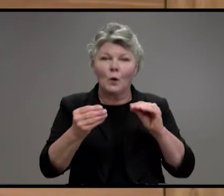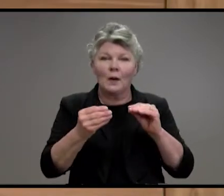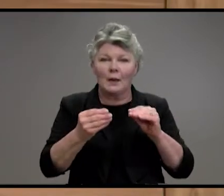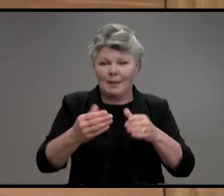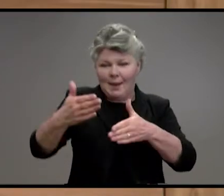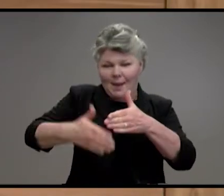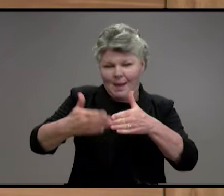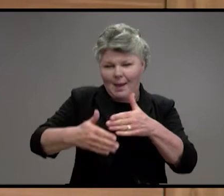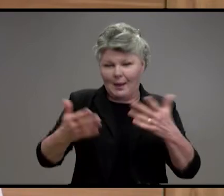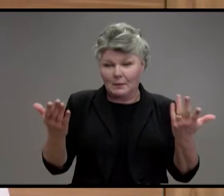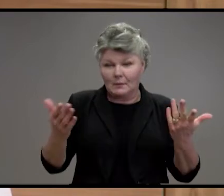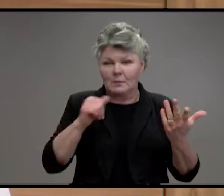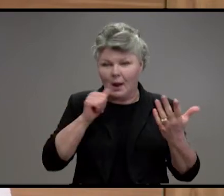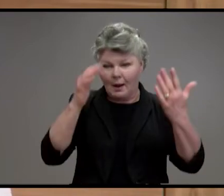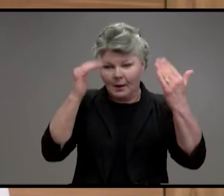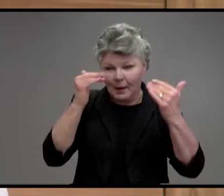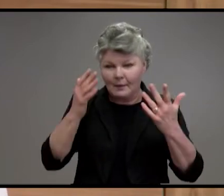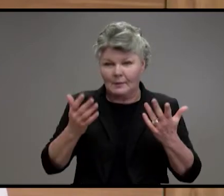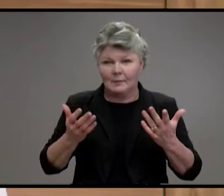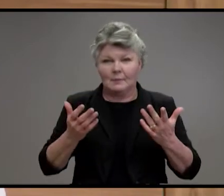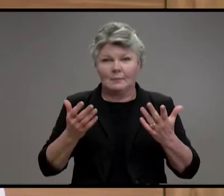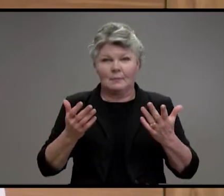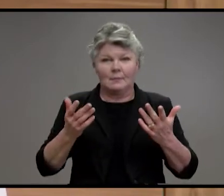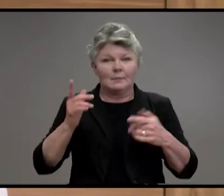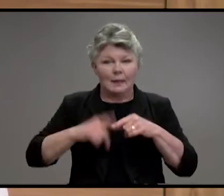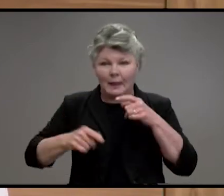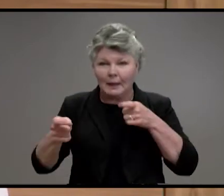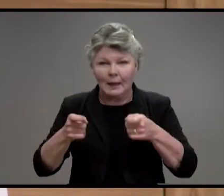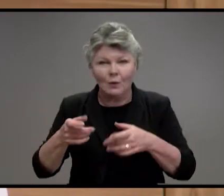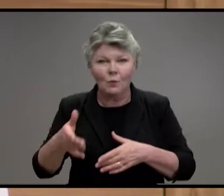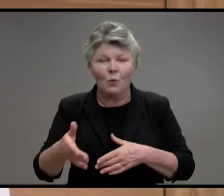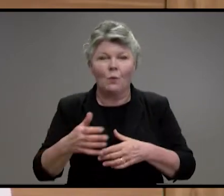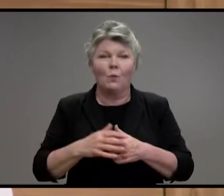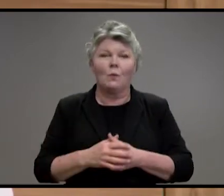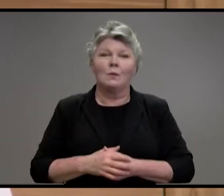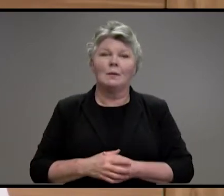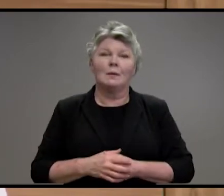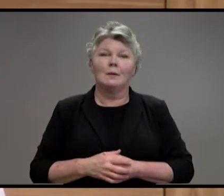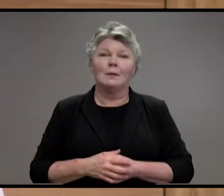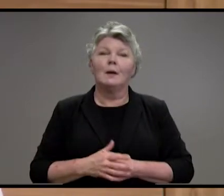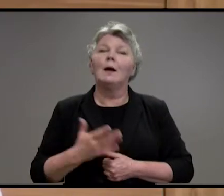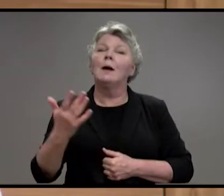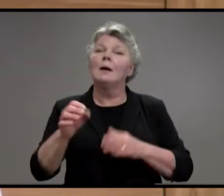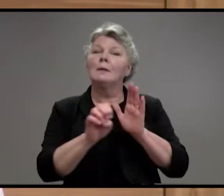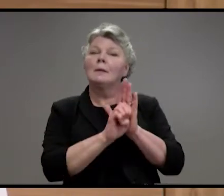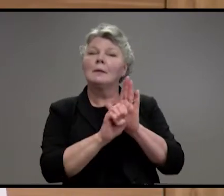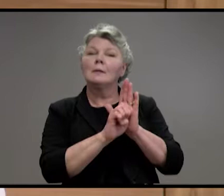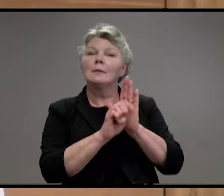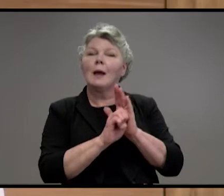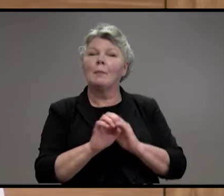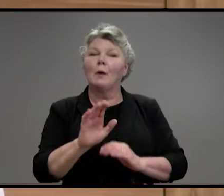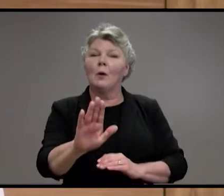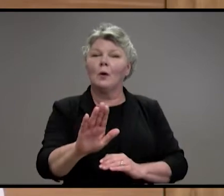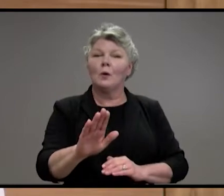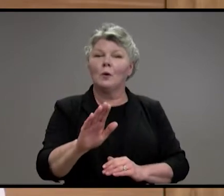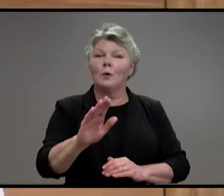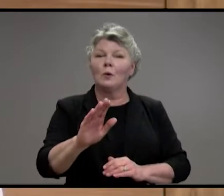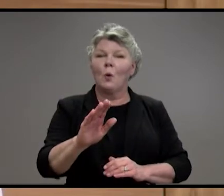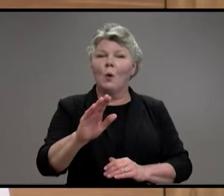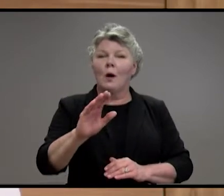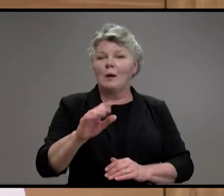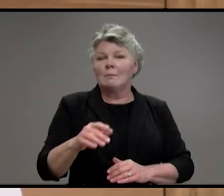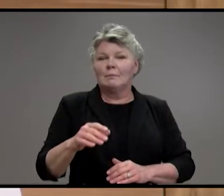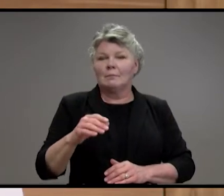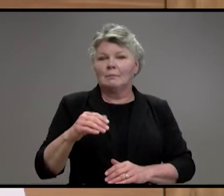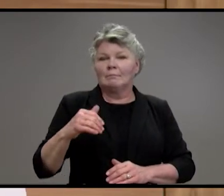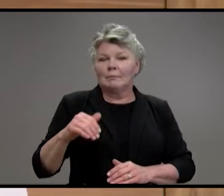way, stories whose endings we can't control. For example, your toddler says, "I